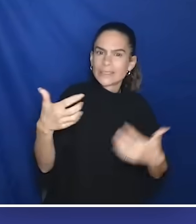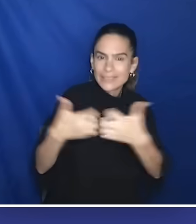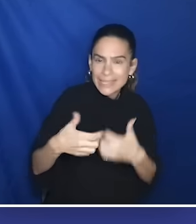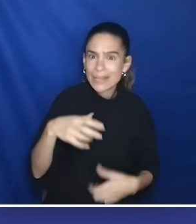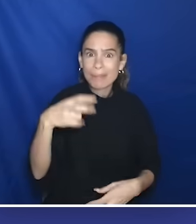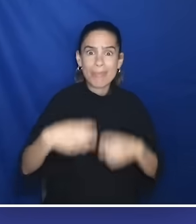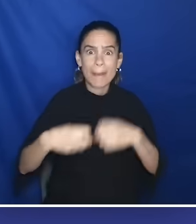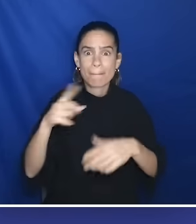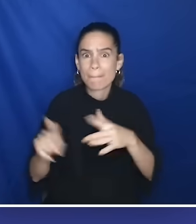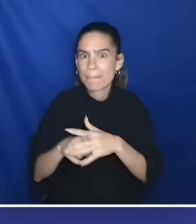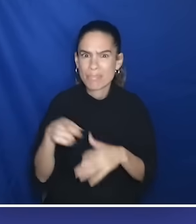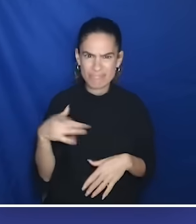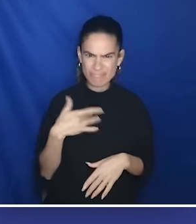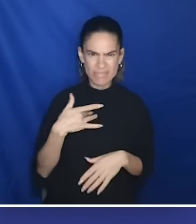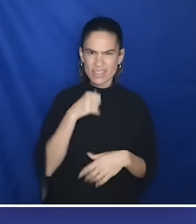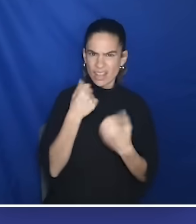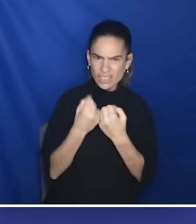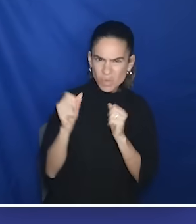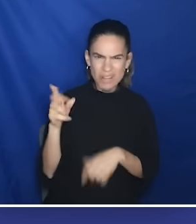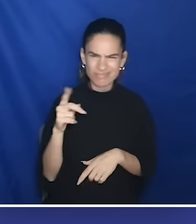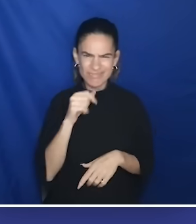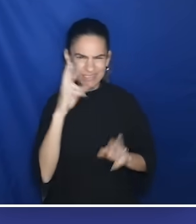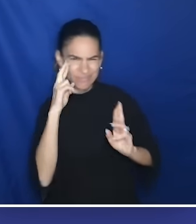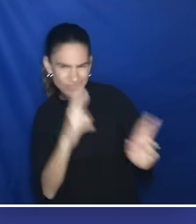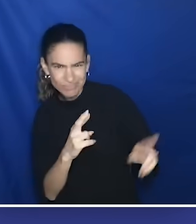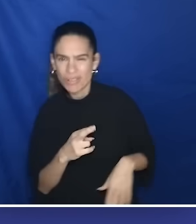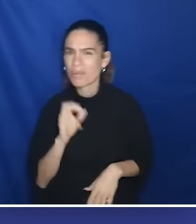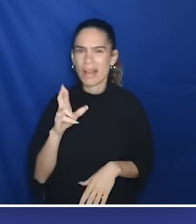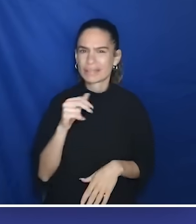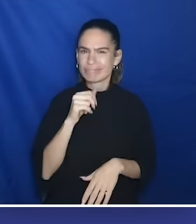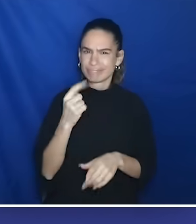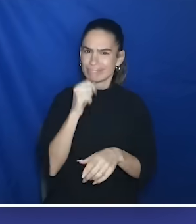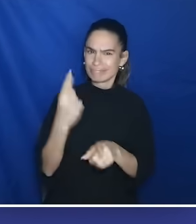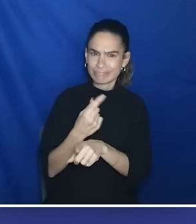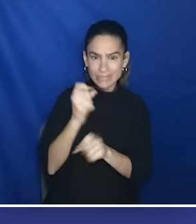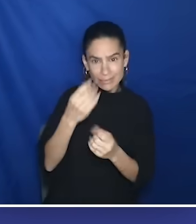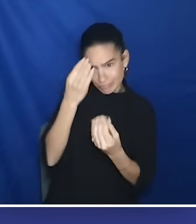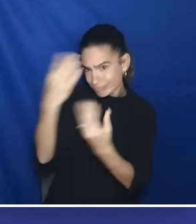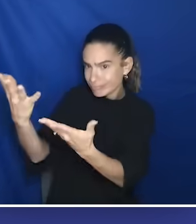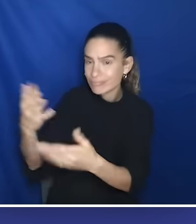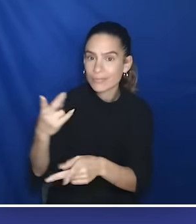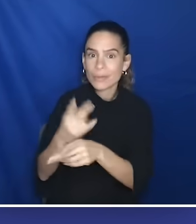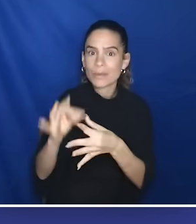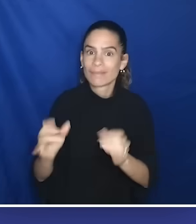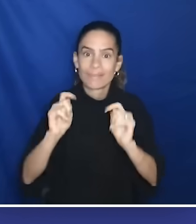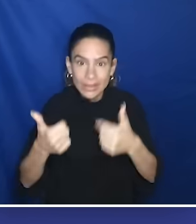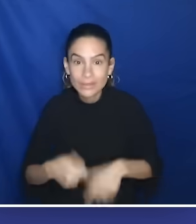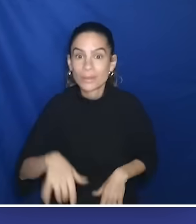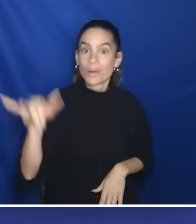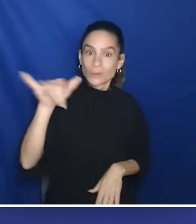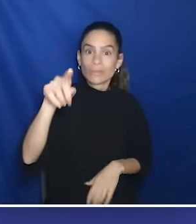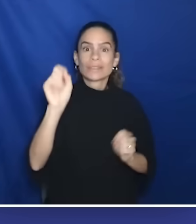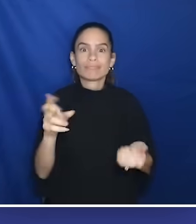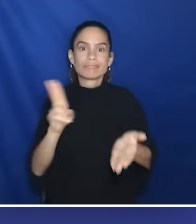issue comes up, such as unsafe or disrespectful behavior, contact your care coordinator immediately. You can also